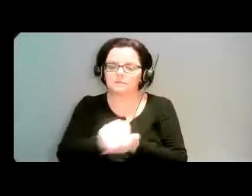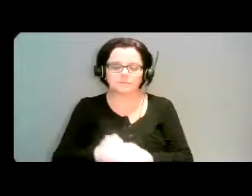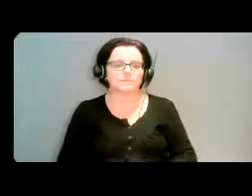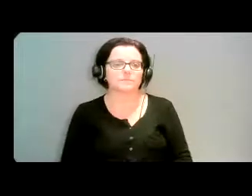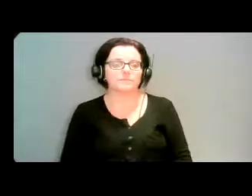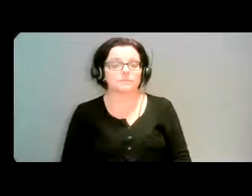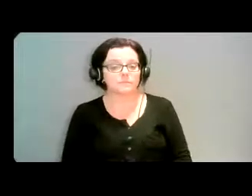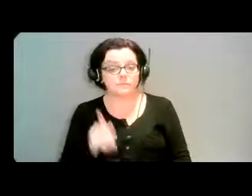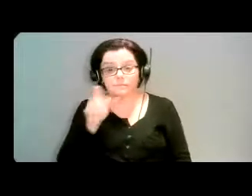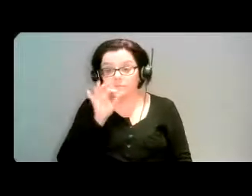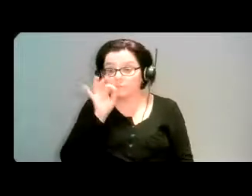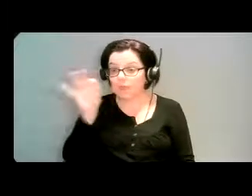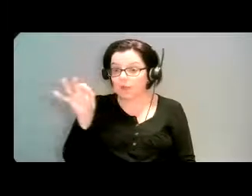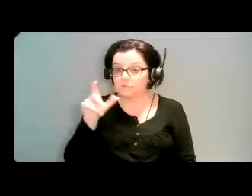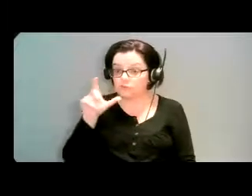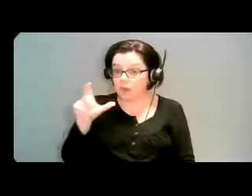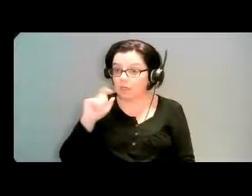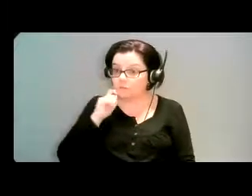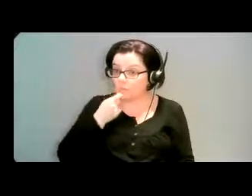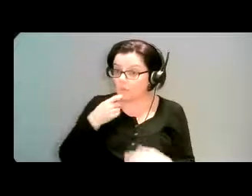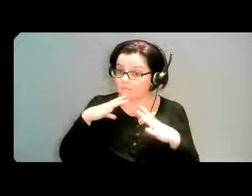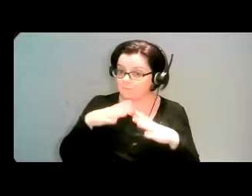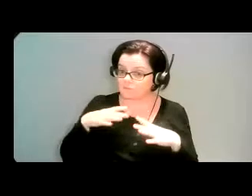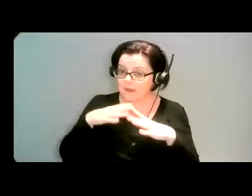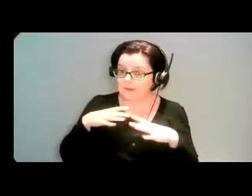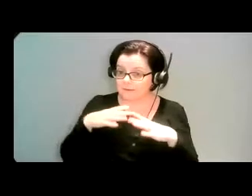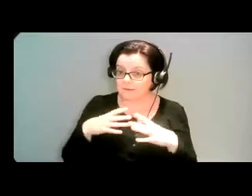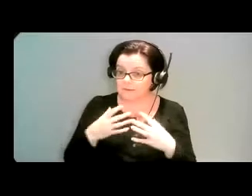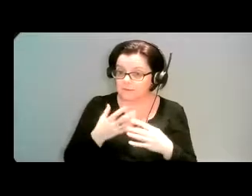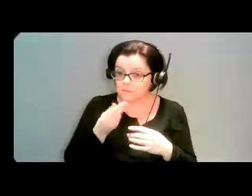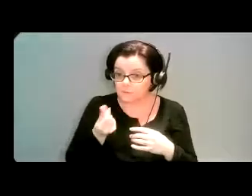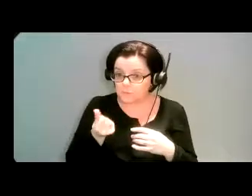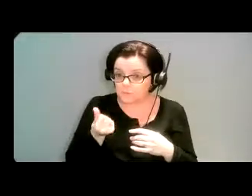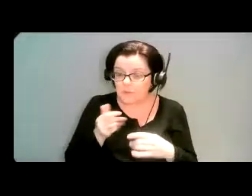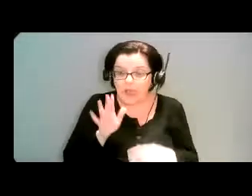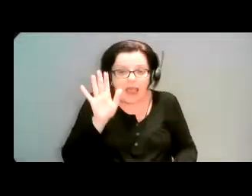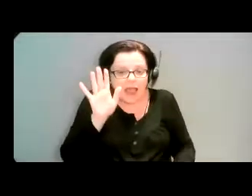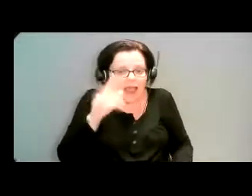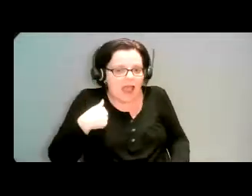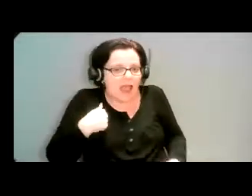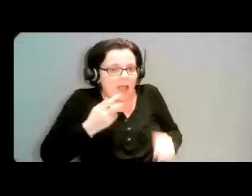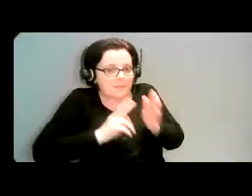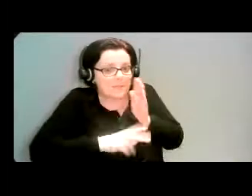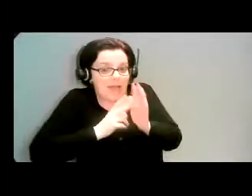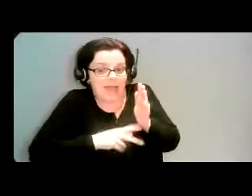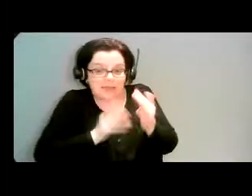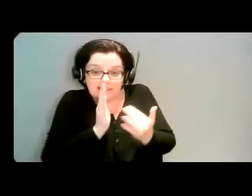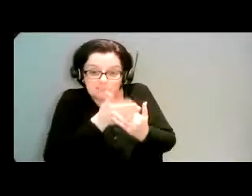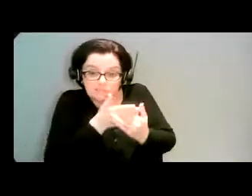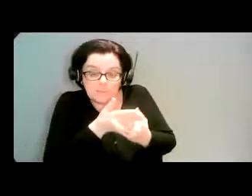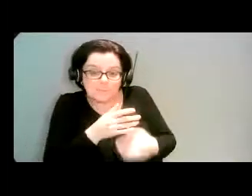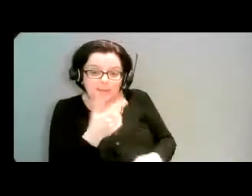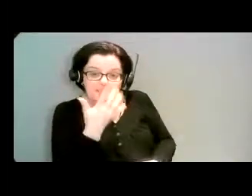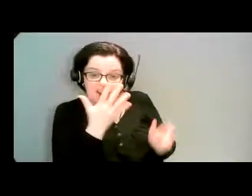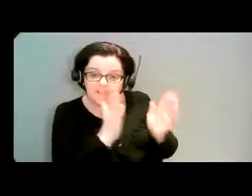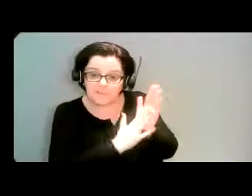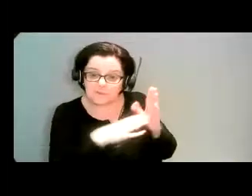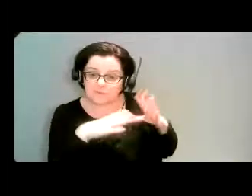Charlotte, are we going to have another break or not? Are we? Yeah, I was just going to interrupt and say, do you want to have a 5-minute break and